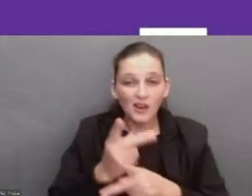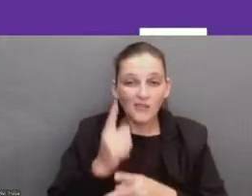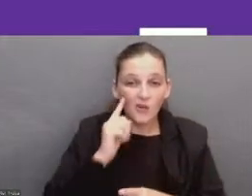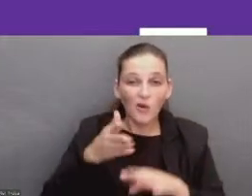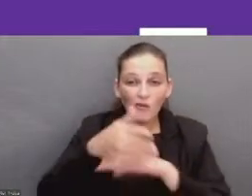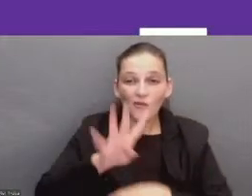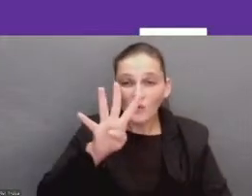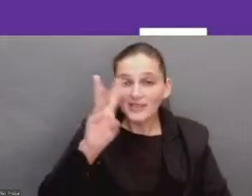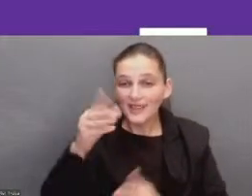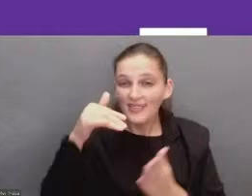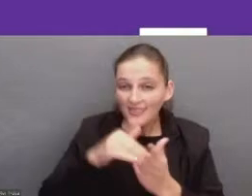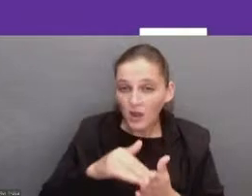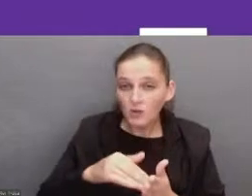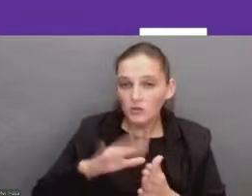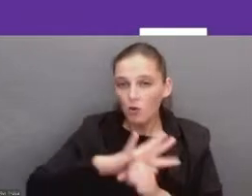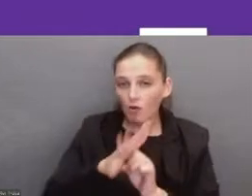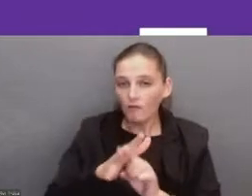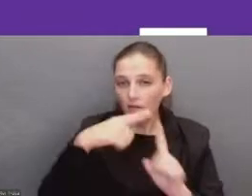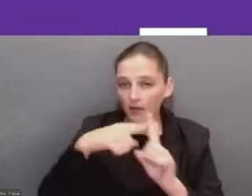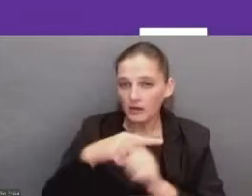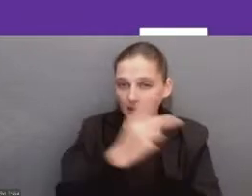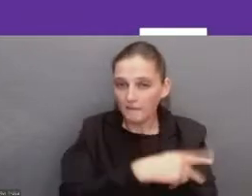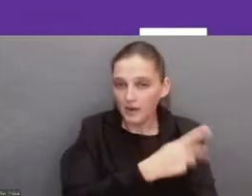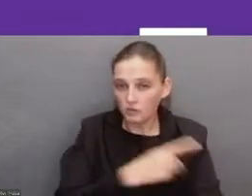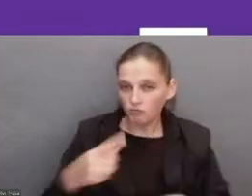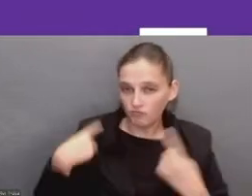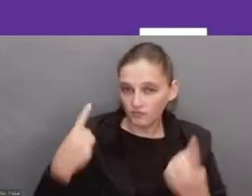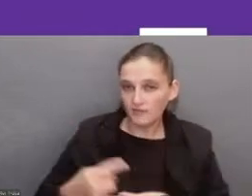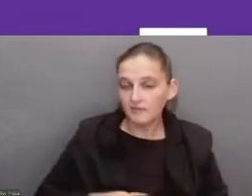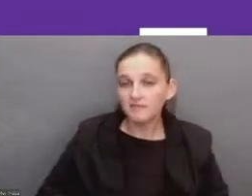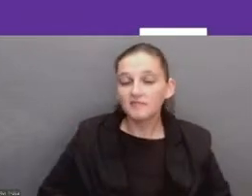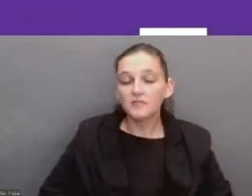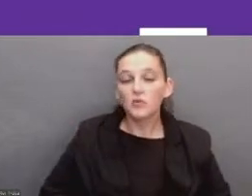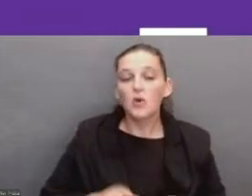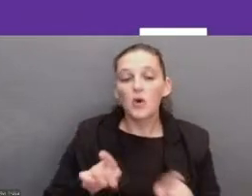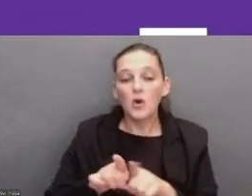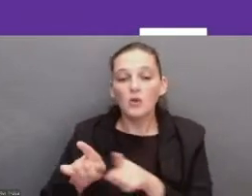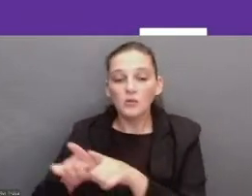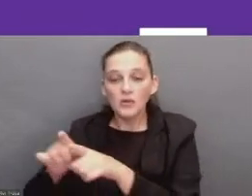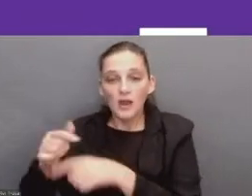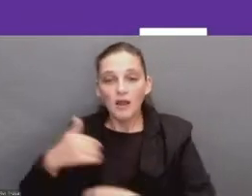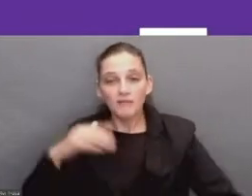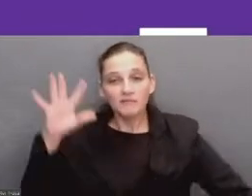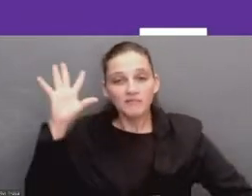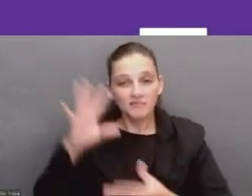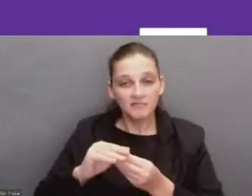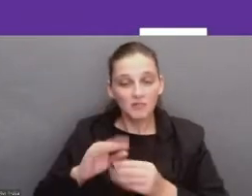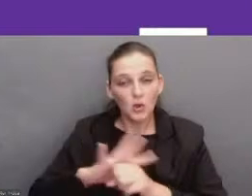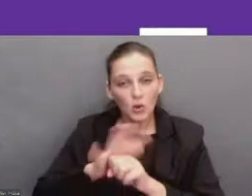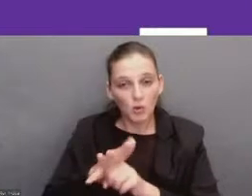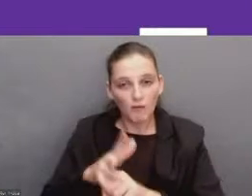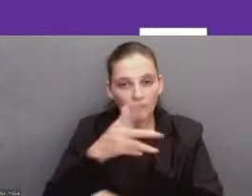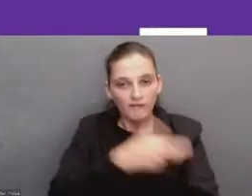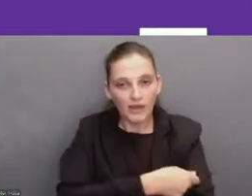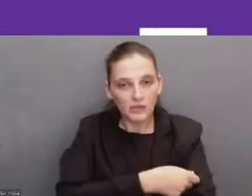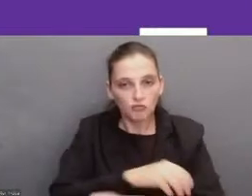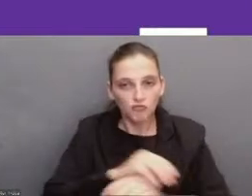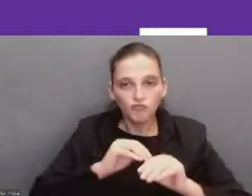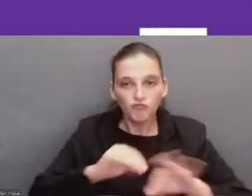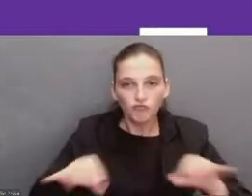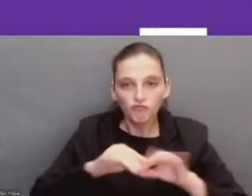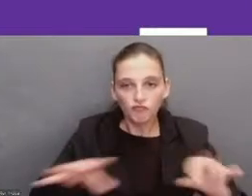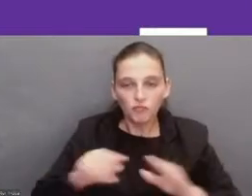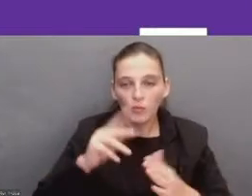COVID-positive patients to date. We also developed a comprehensive COVID vaccine outreach program, and we have administered more